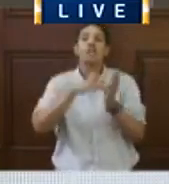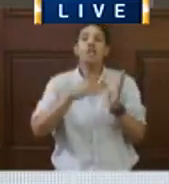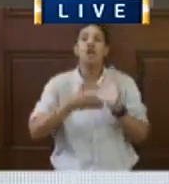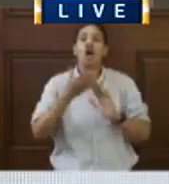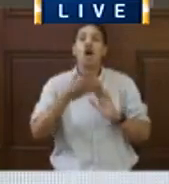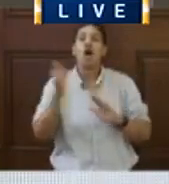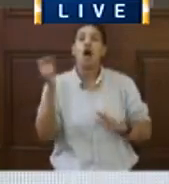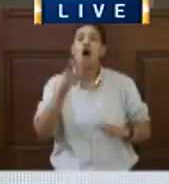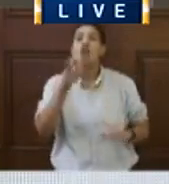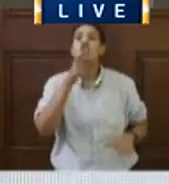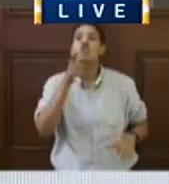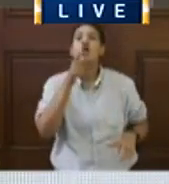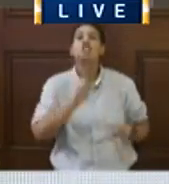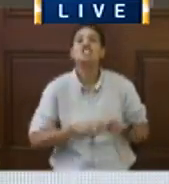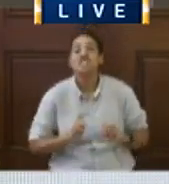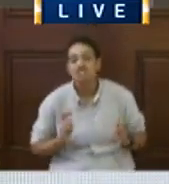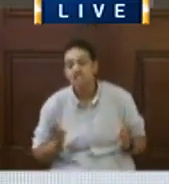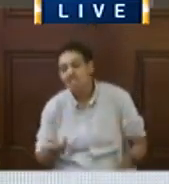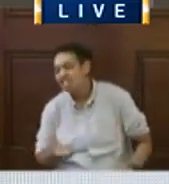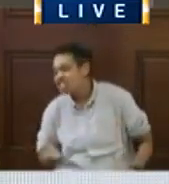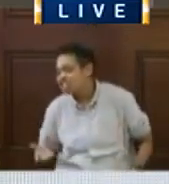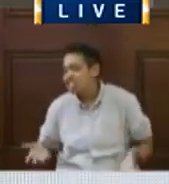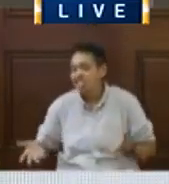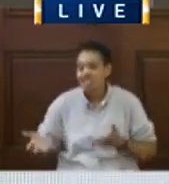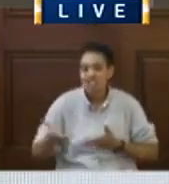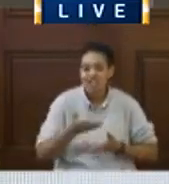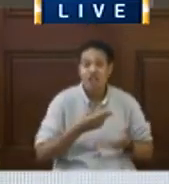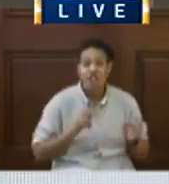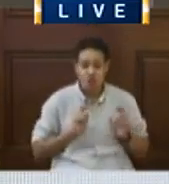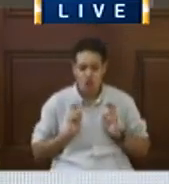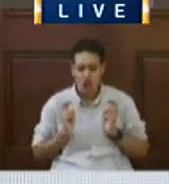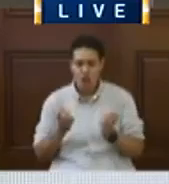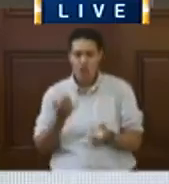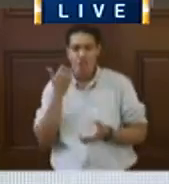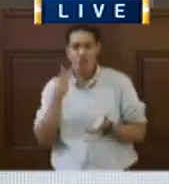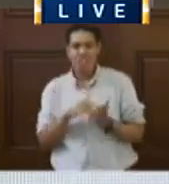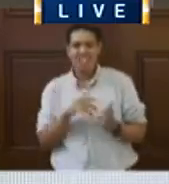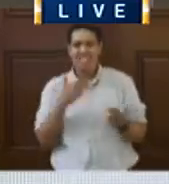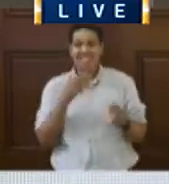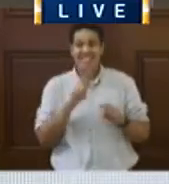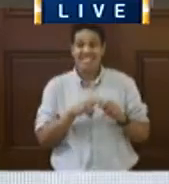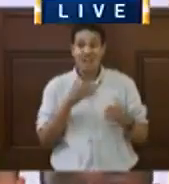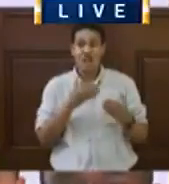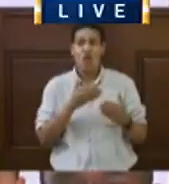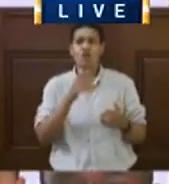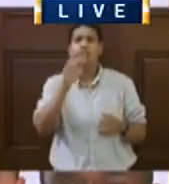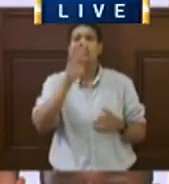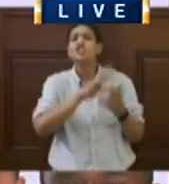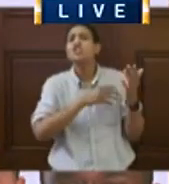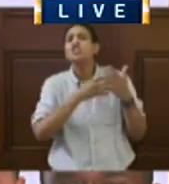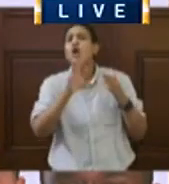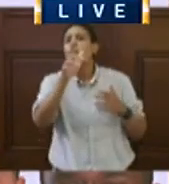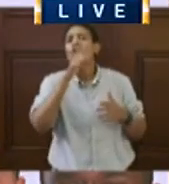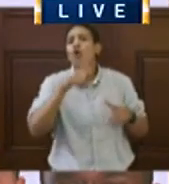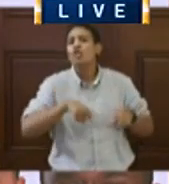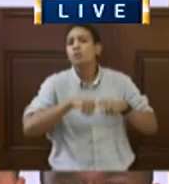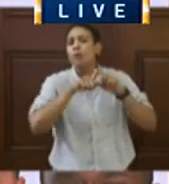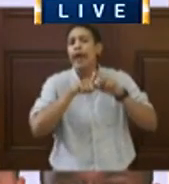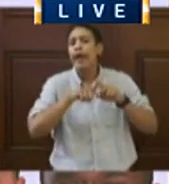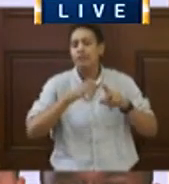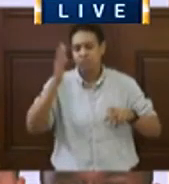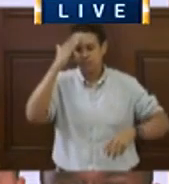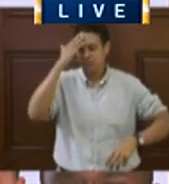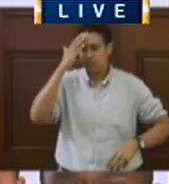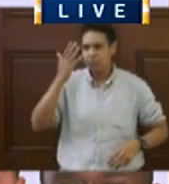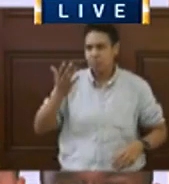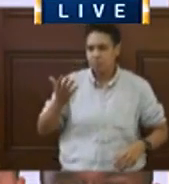at lunch quite fine, sitting in close proximity to each other. Schedule your lunch breaks so that you know that